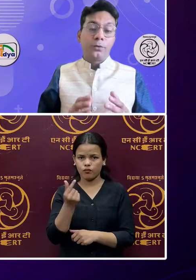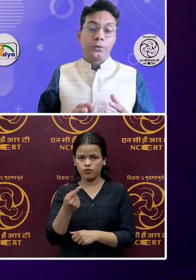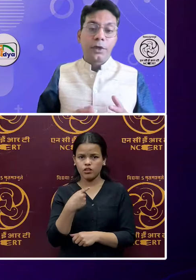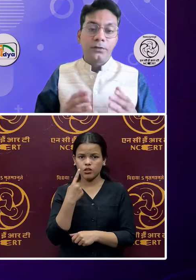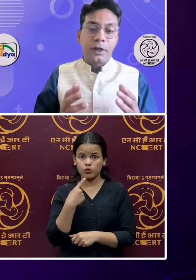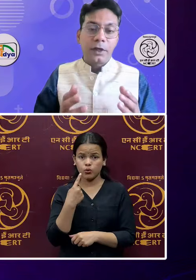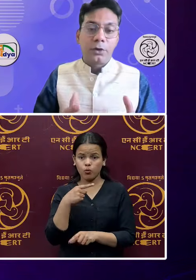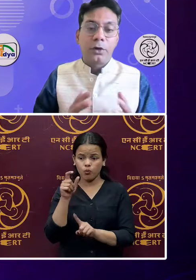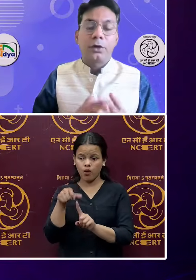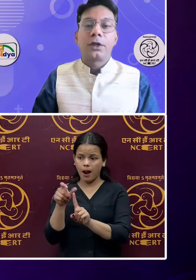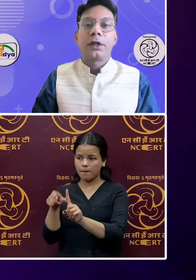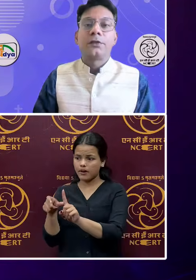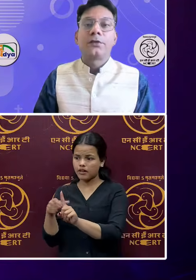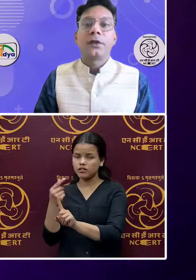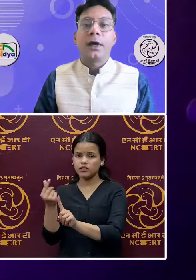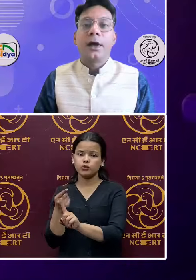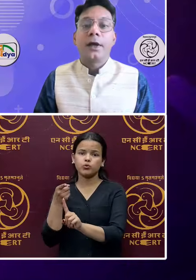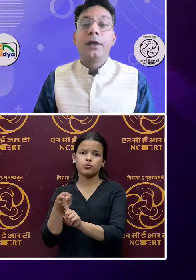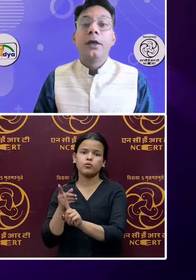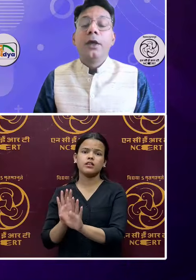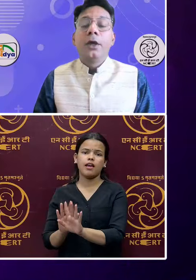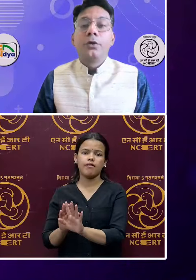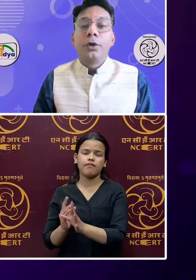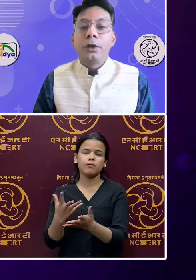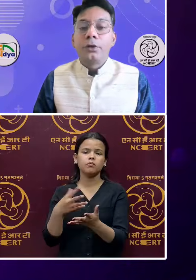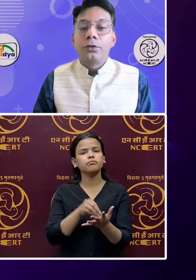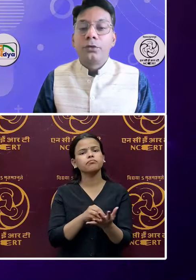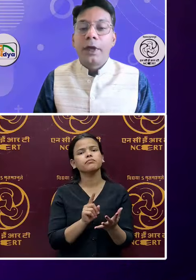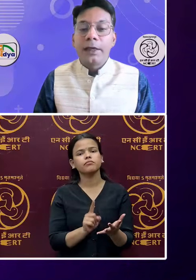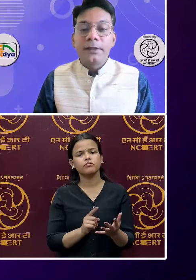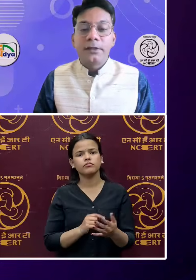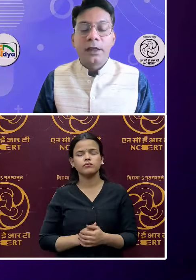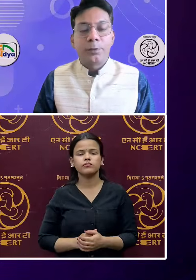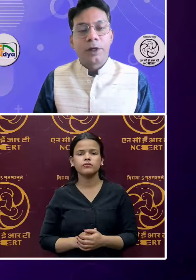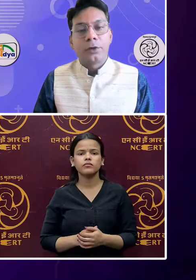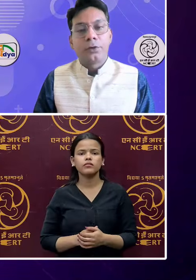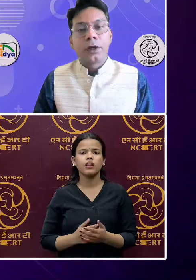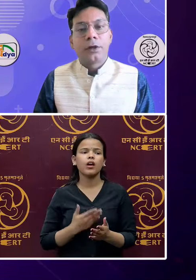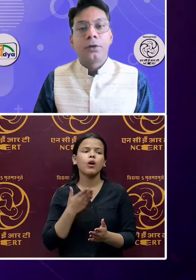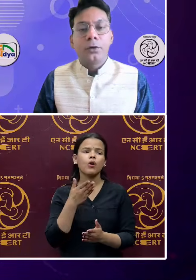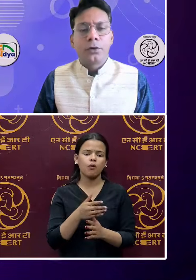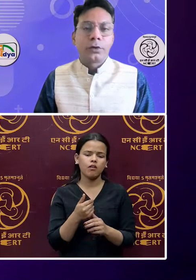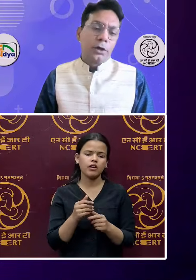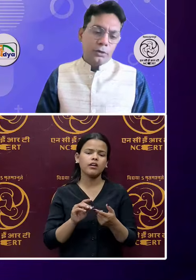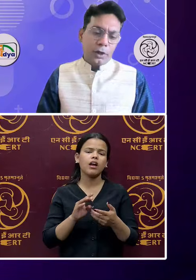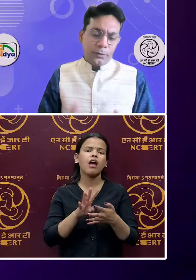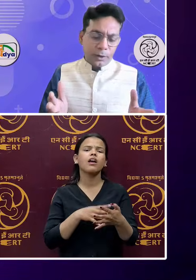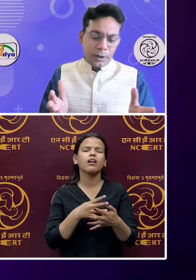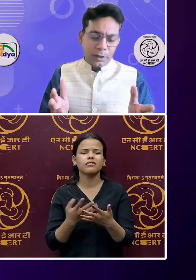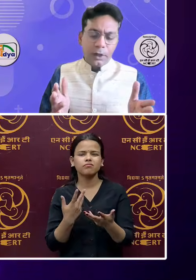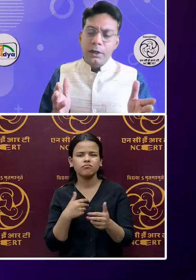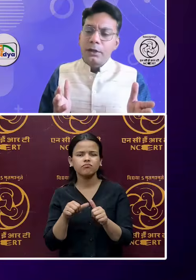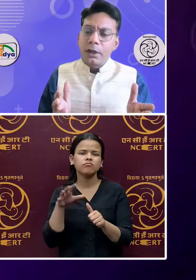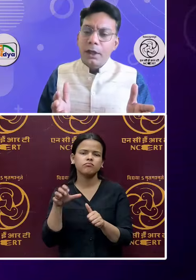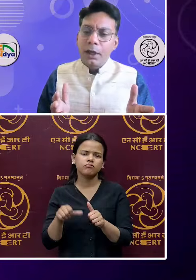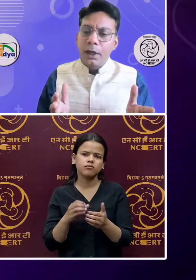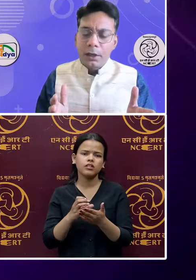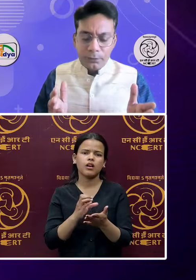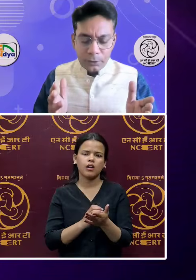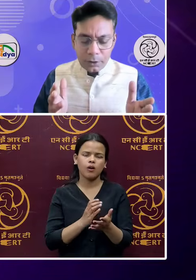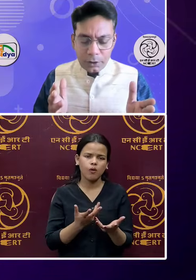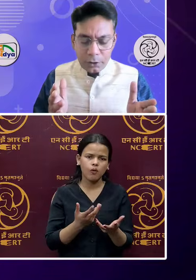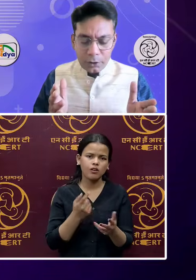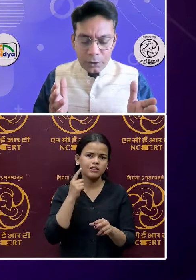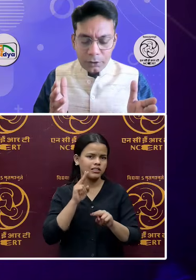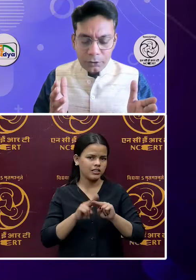number of users in your organization are going to access that particular course. So